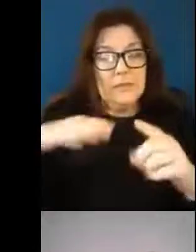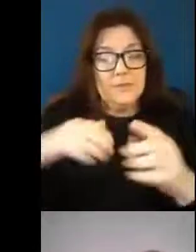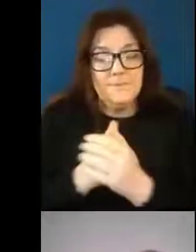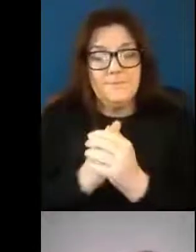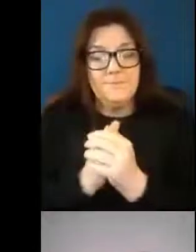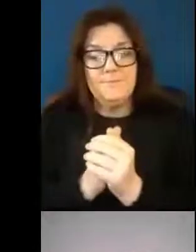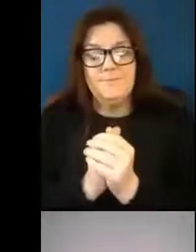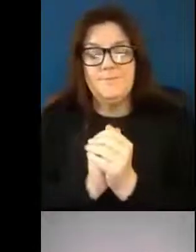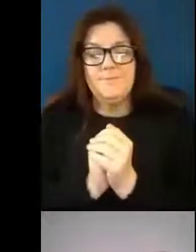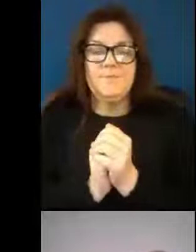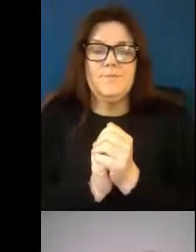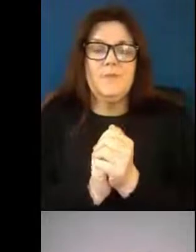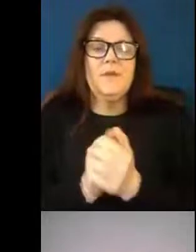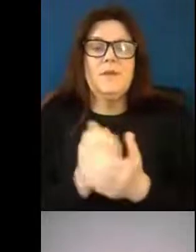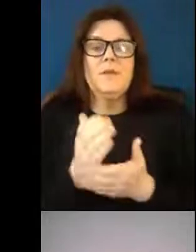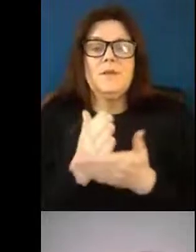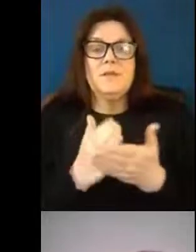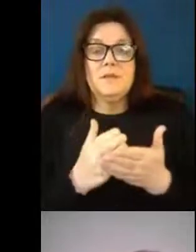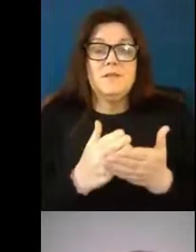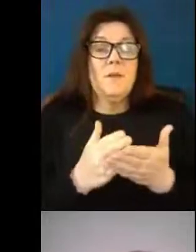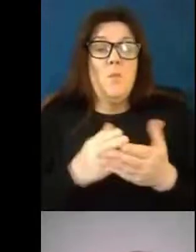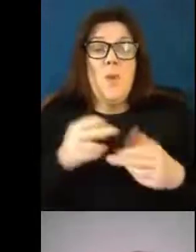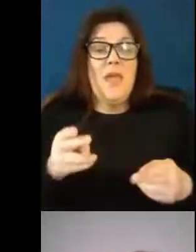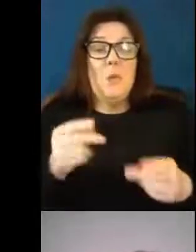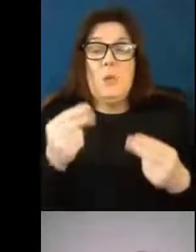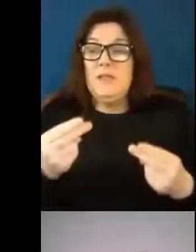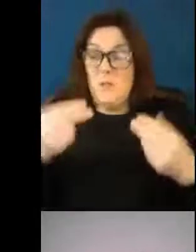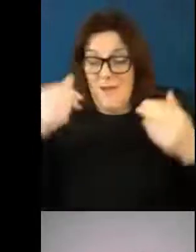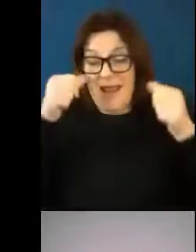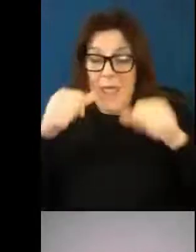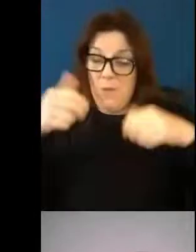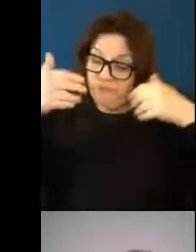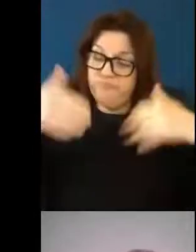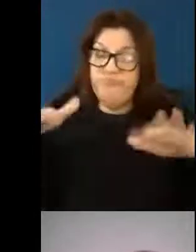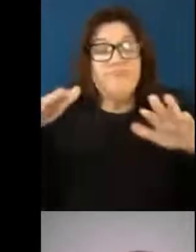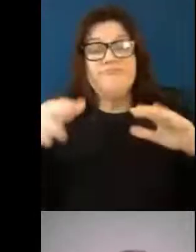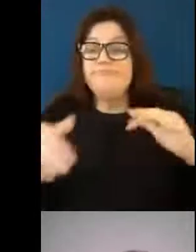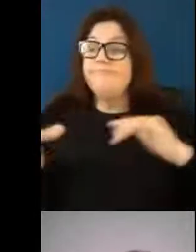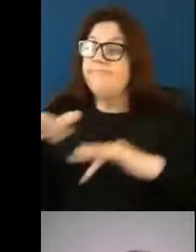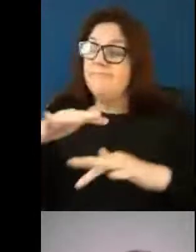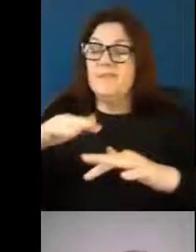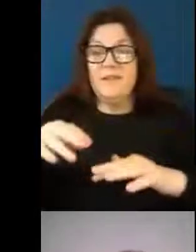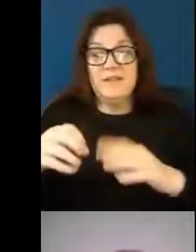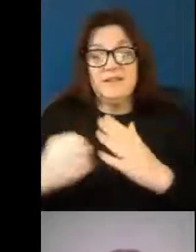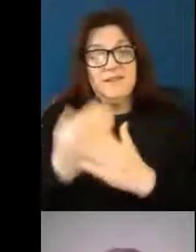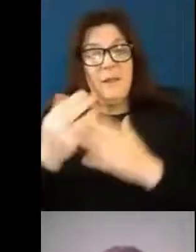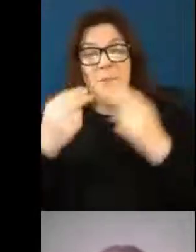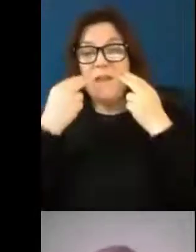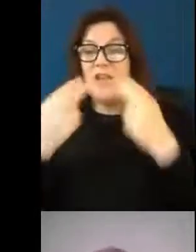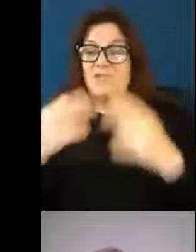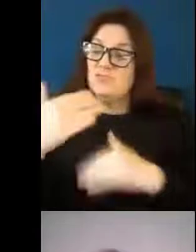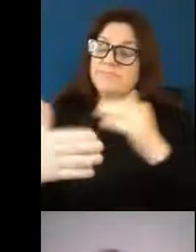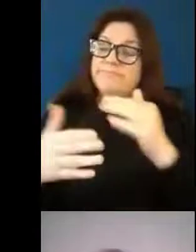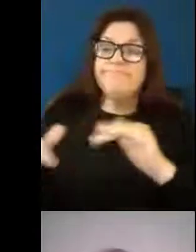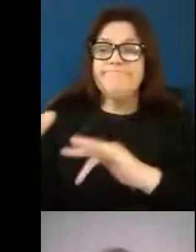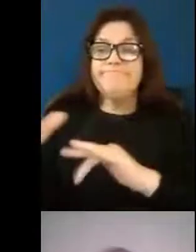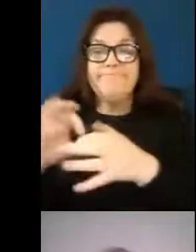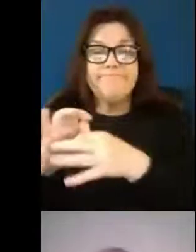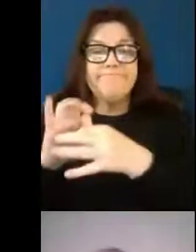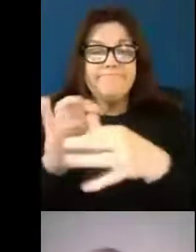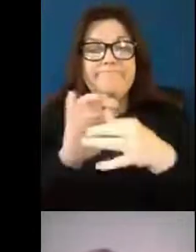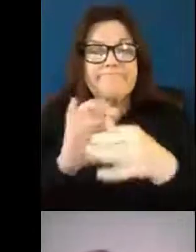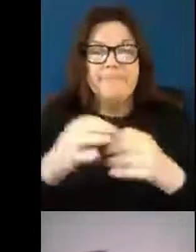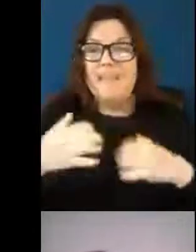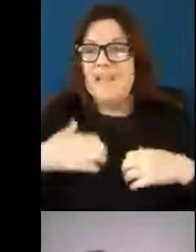extent you have to let that be emergent and to let that be organic in terms of how those